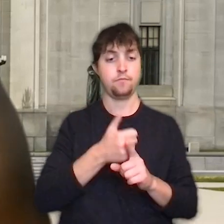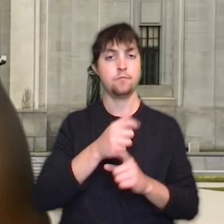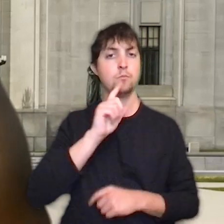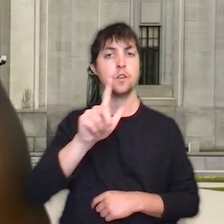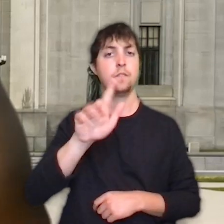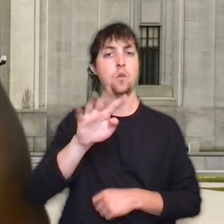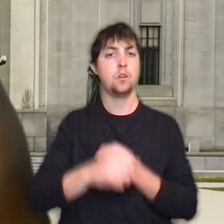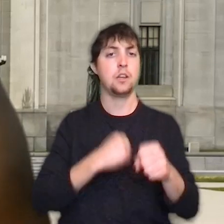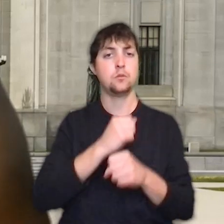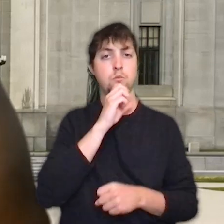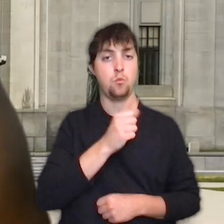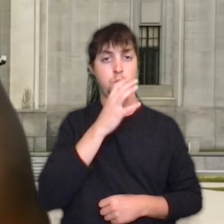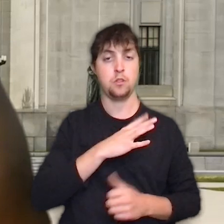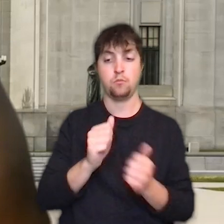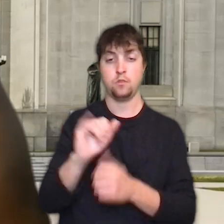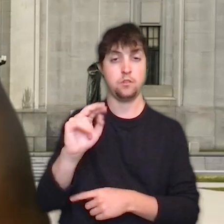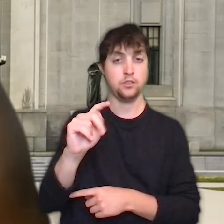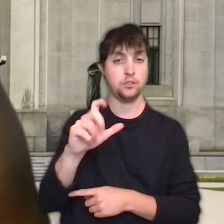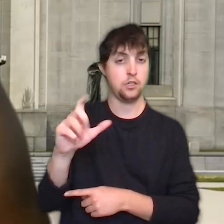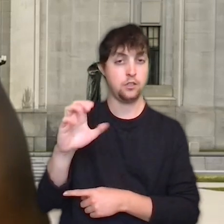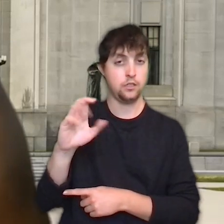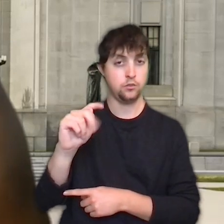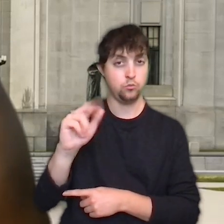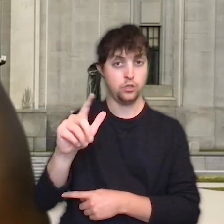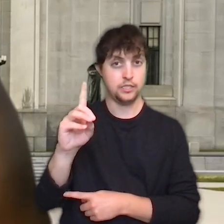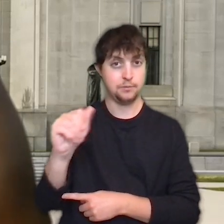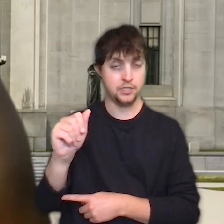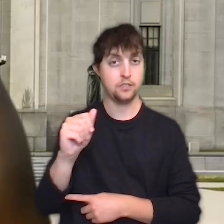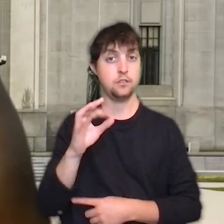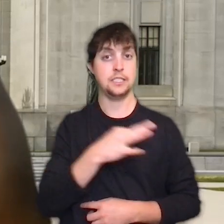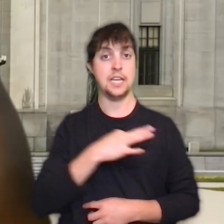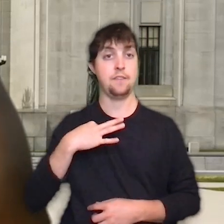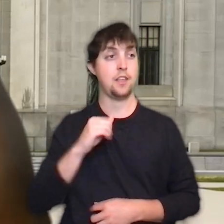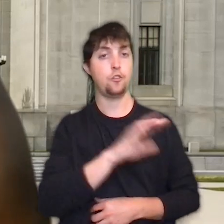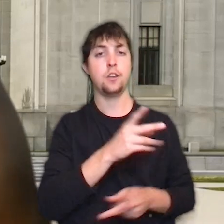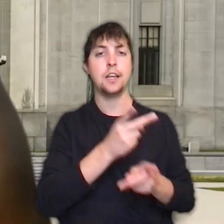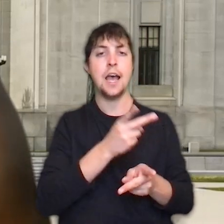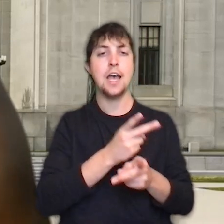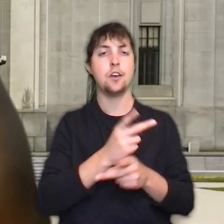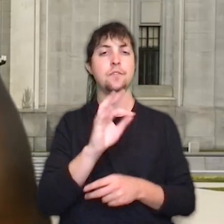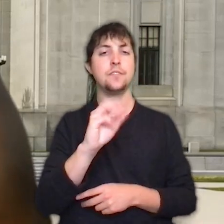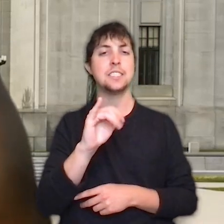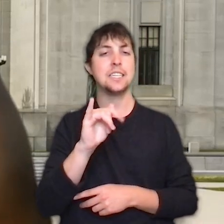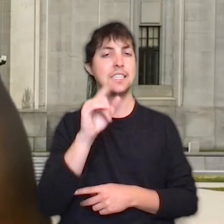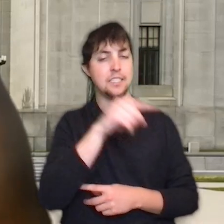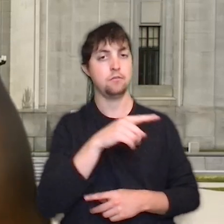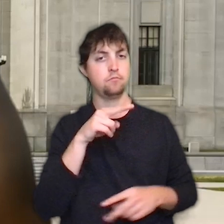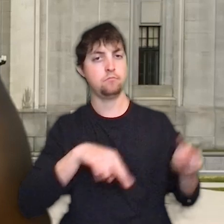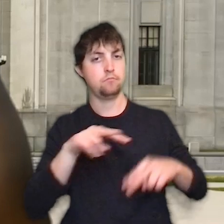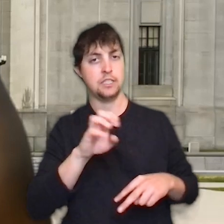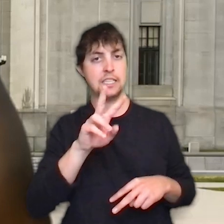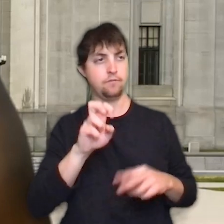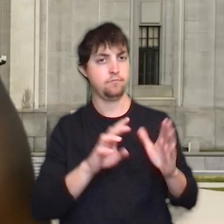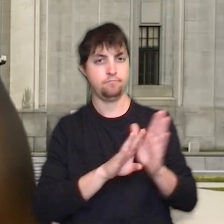was a 24-year-old woman with intellectual disability. Staff at her care facility noticed that Eve